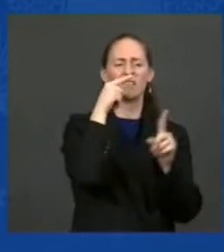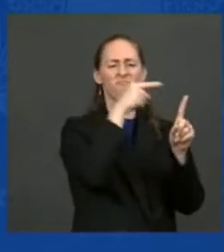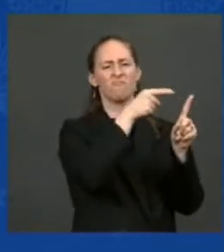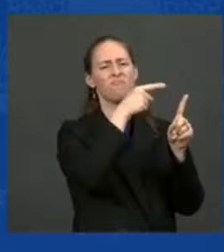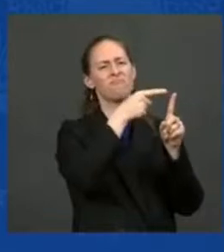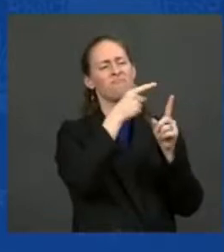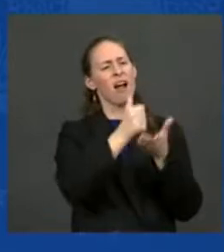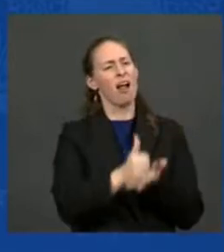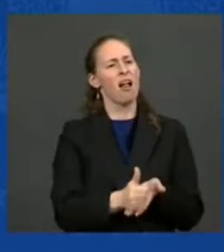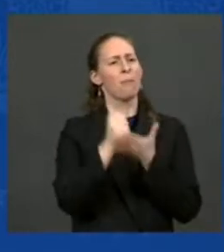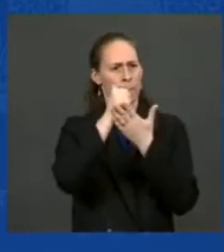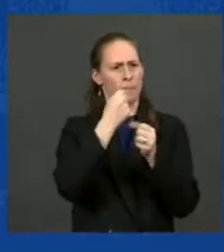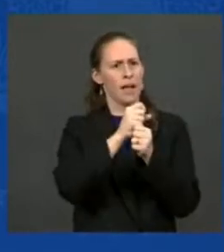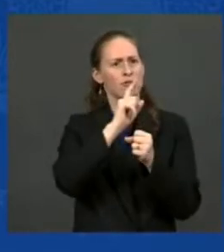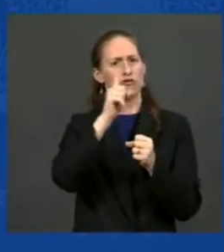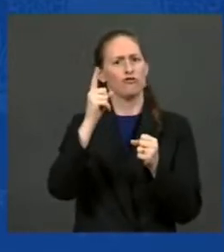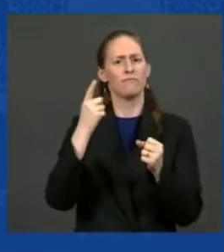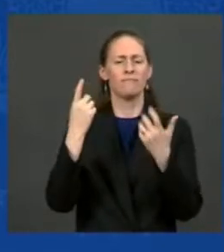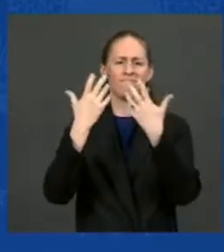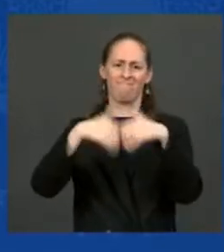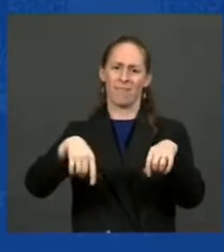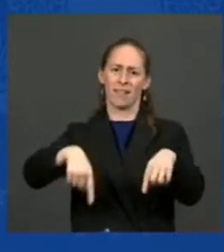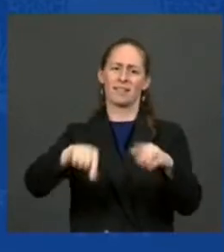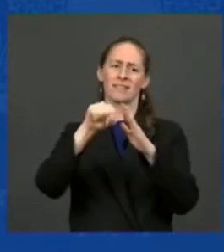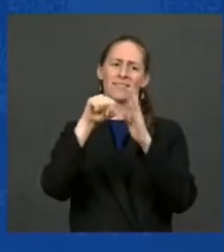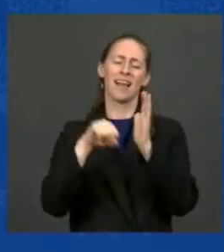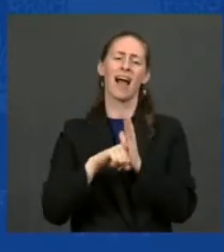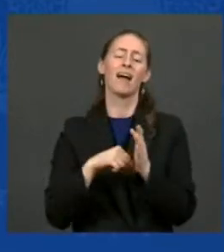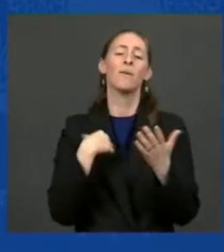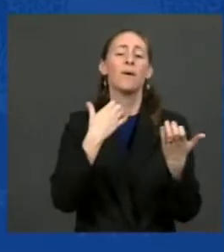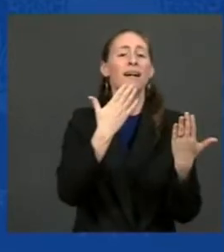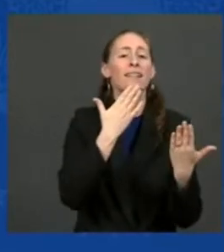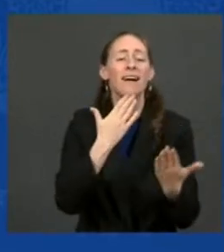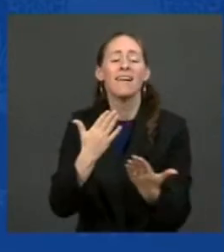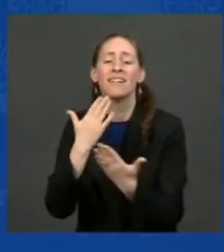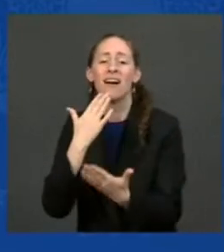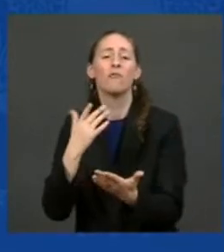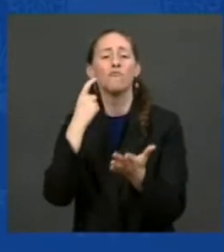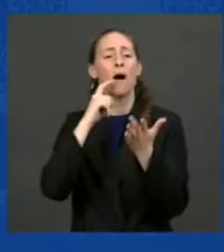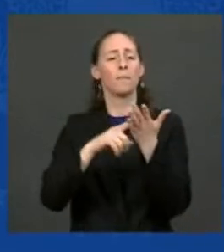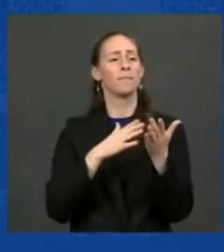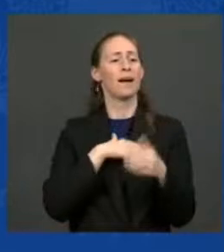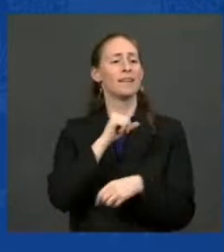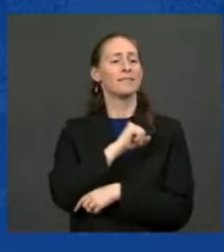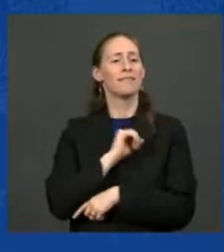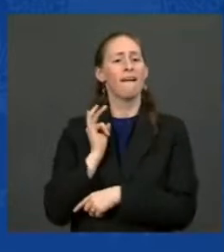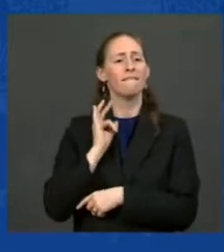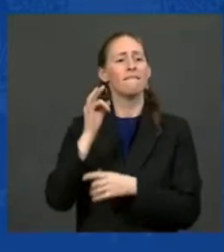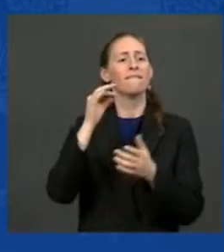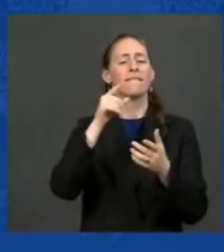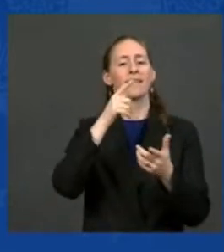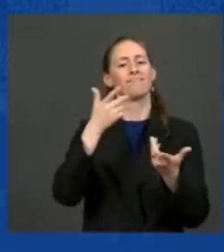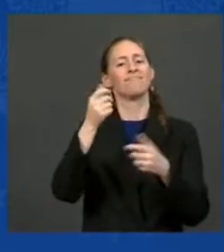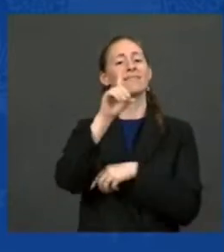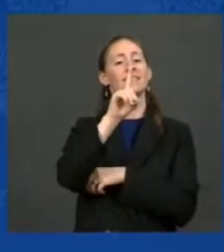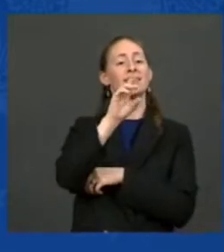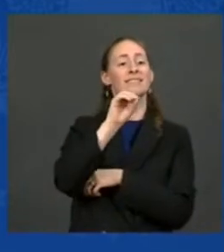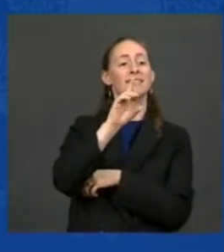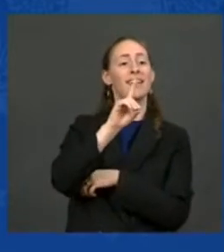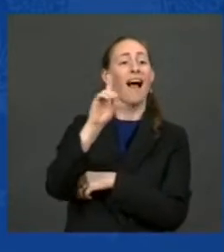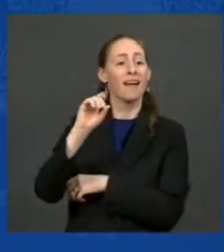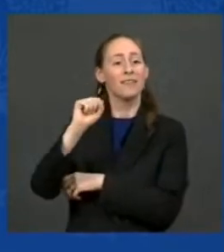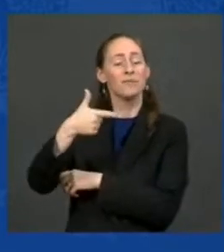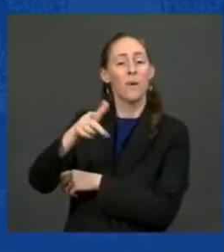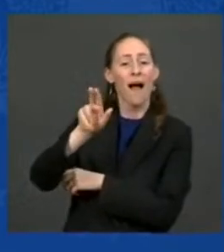of the people of this state. So to my staff, I thank all of them as well, the Dodd Squad. The Dan Wiener, I should have mentioned at the top.